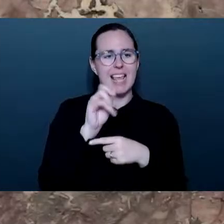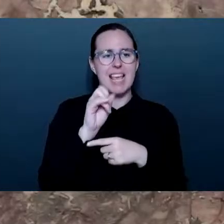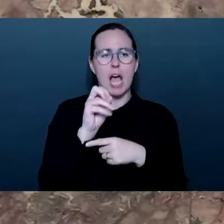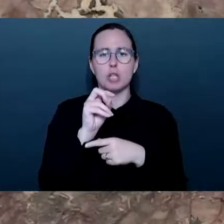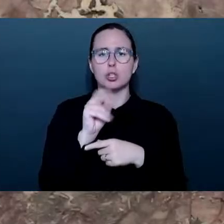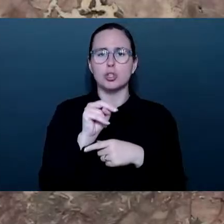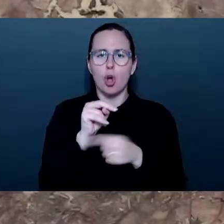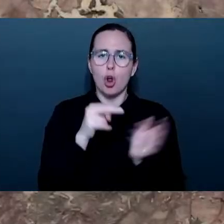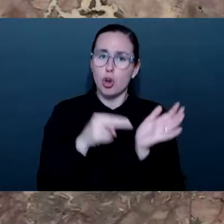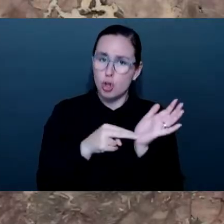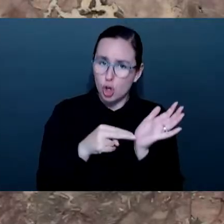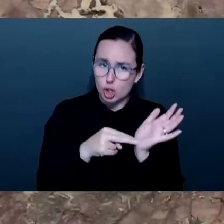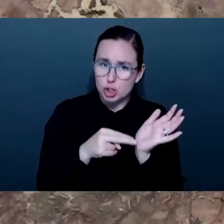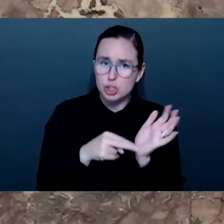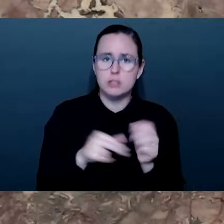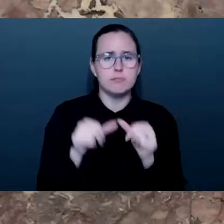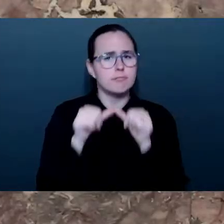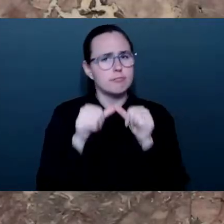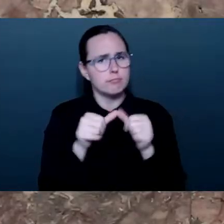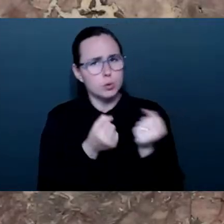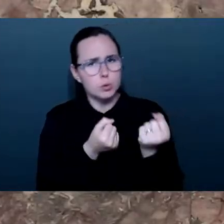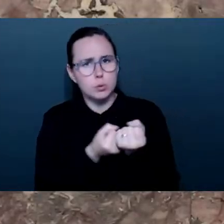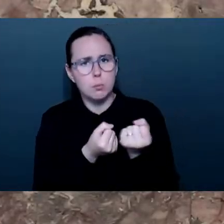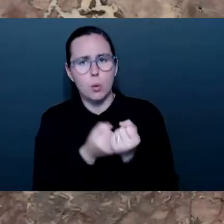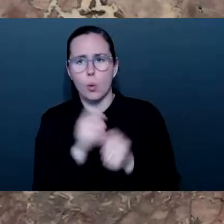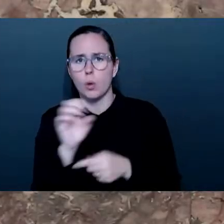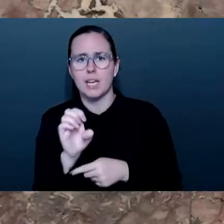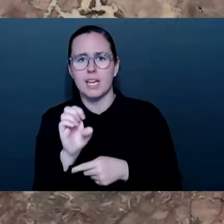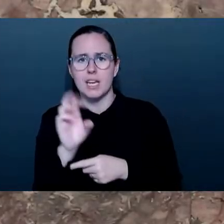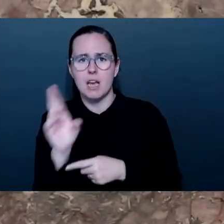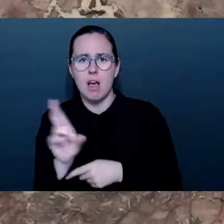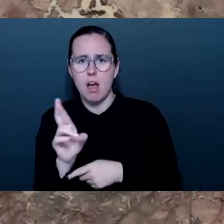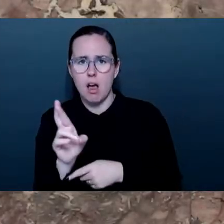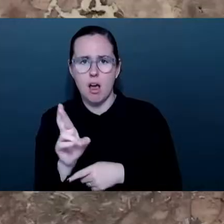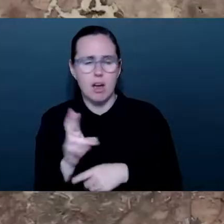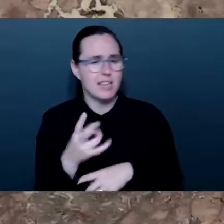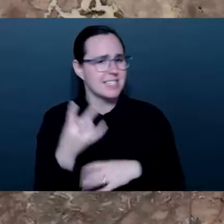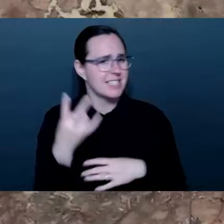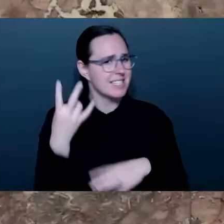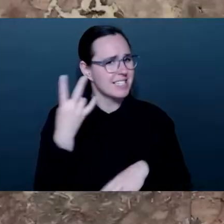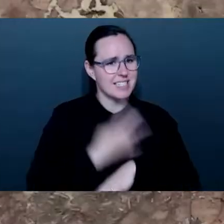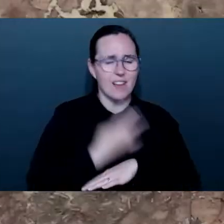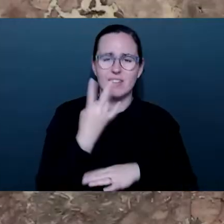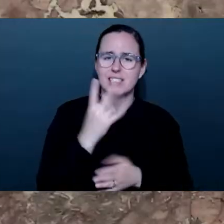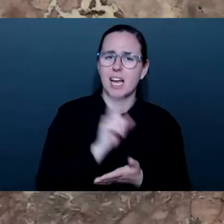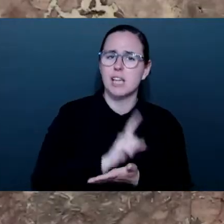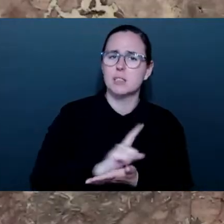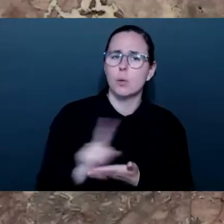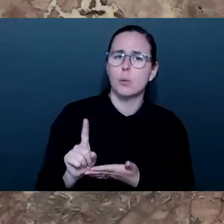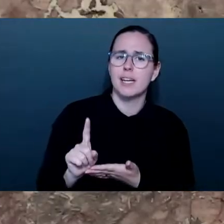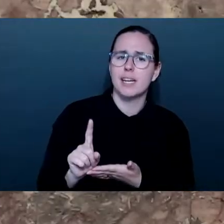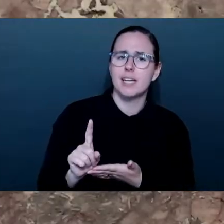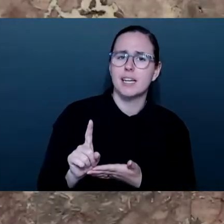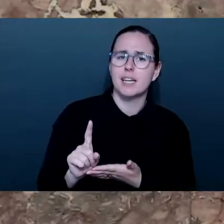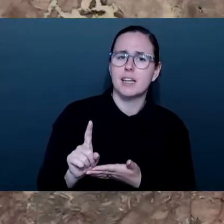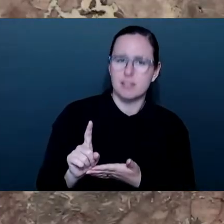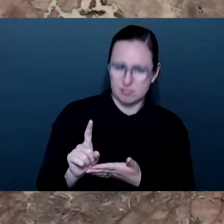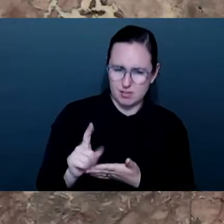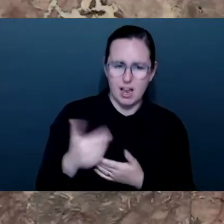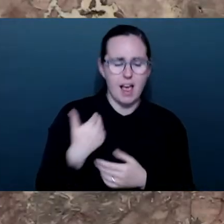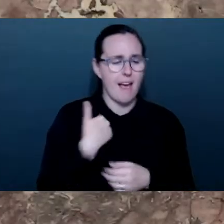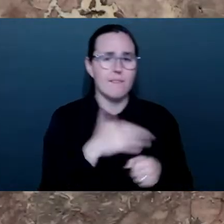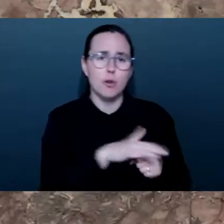support team that will be helping families and doctors with mental health assessments, with resource navigation, and access to